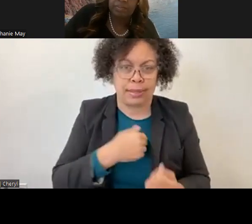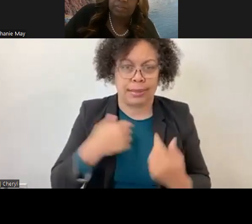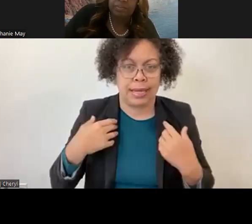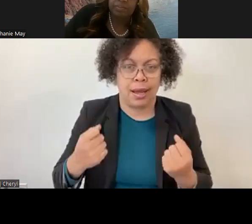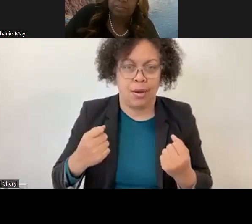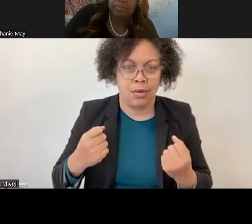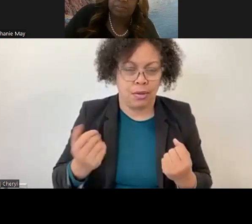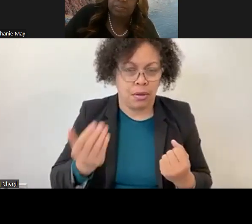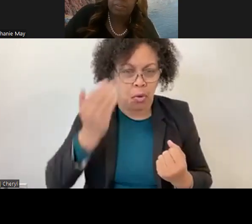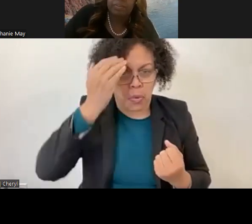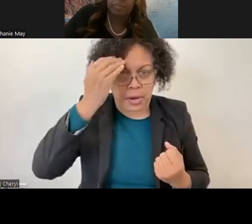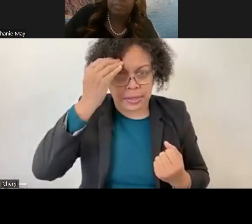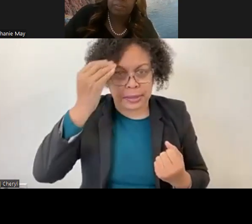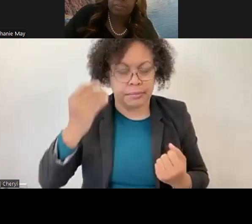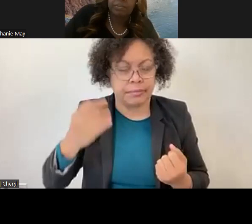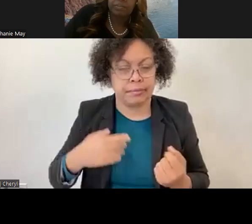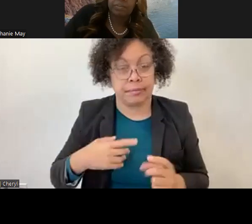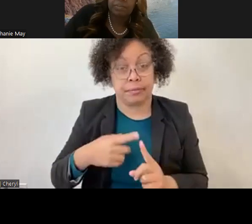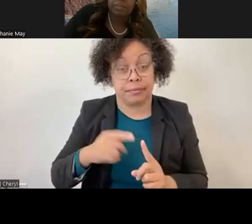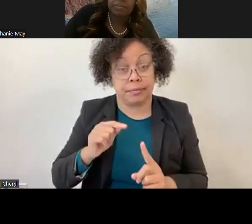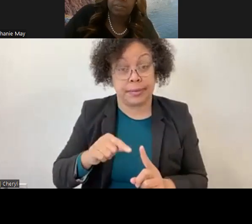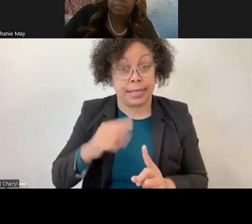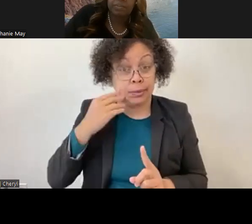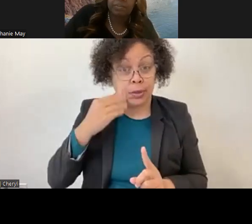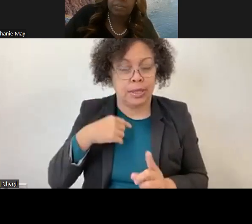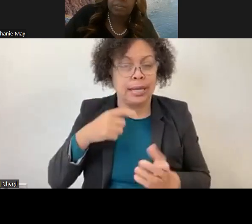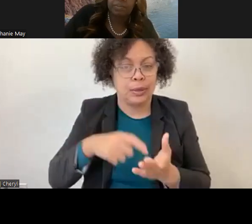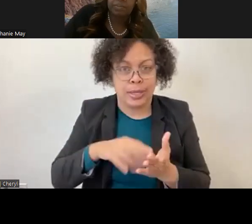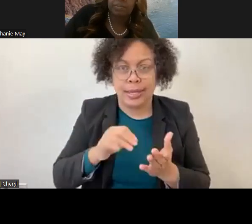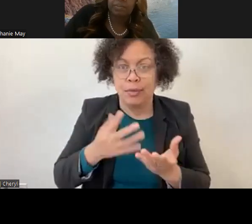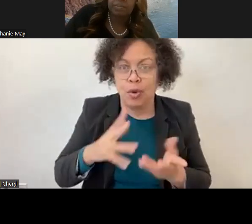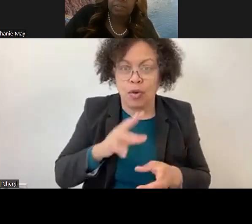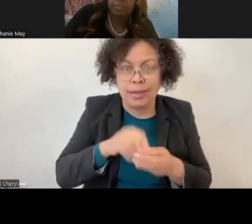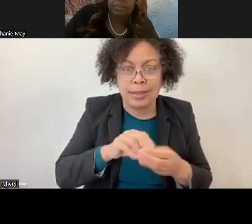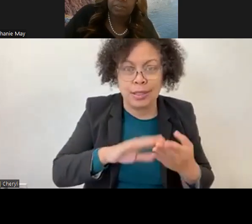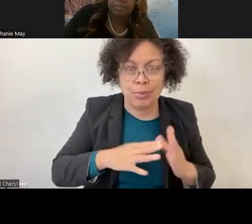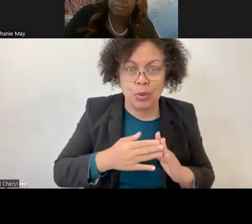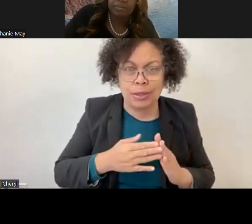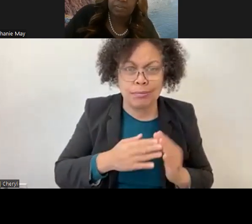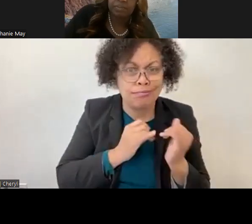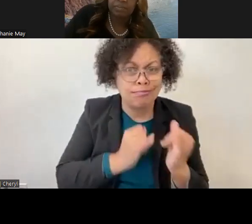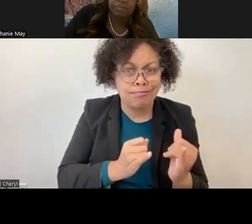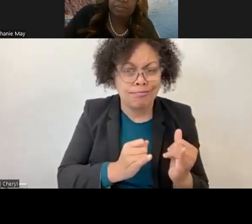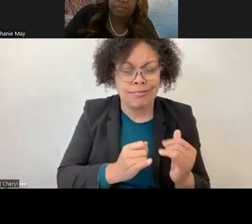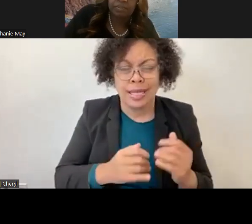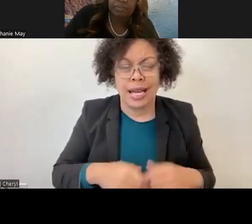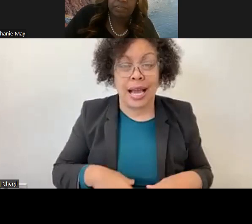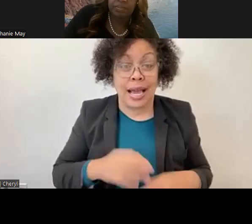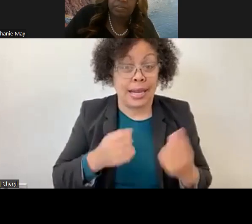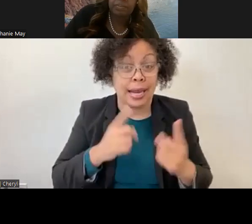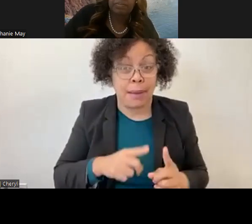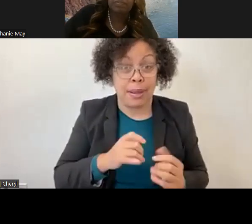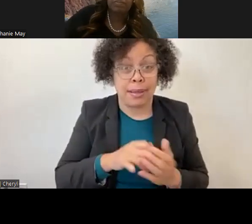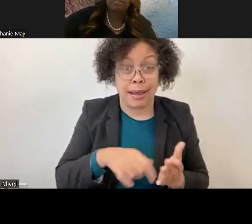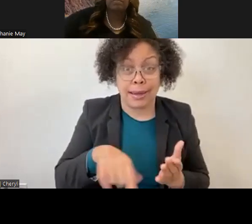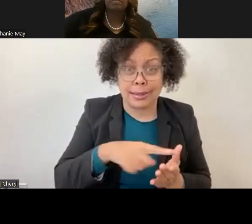saw a lot in that space is, if you are a member of the community that you're serving, and they are in a predicament where many of them are going through